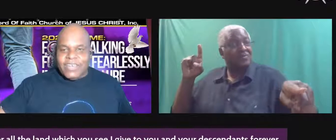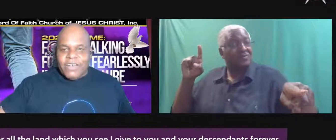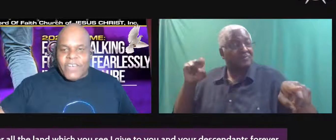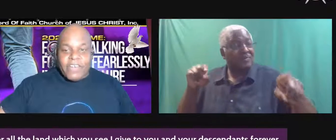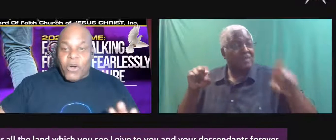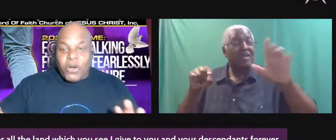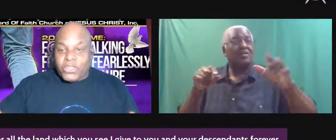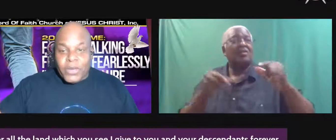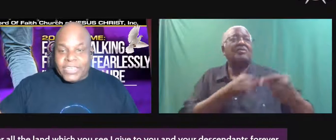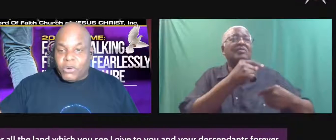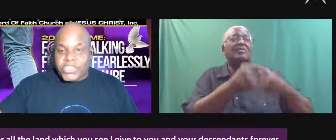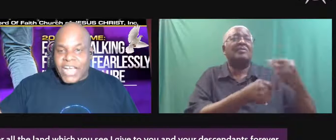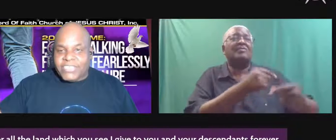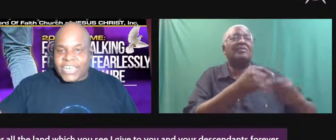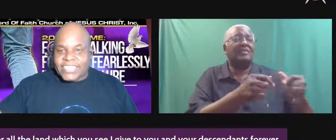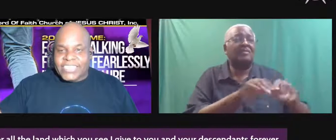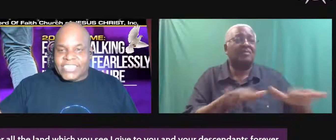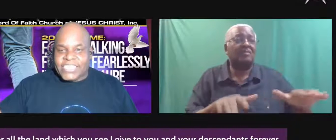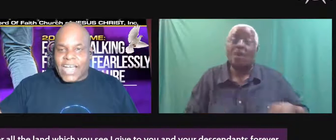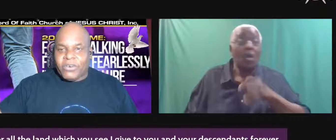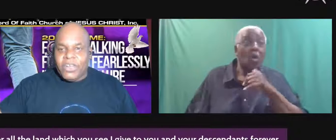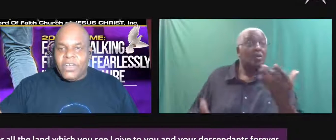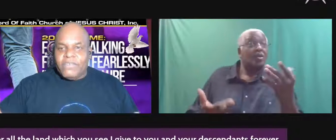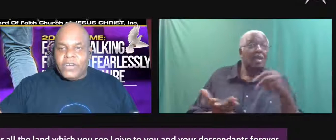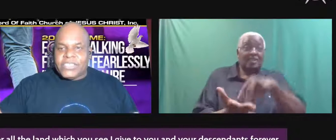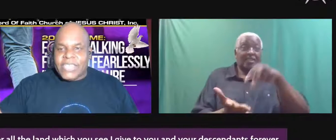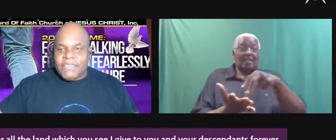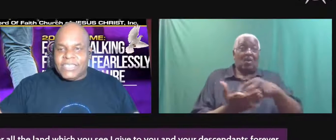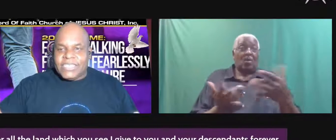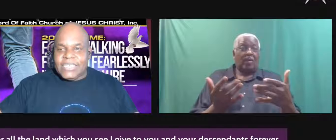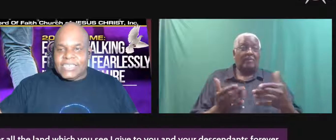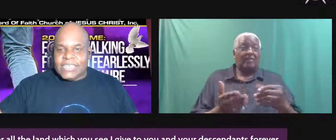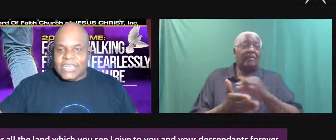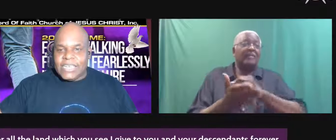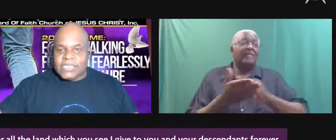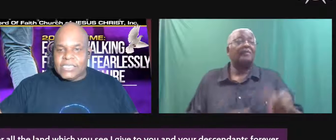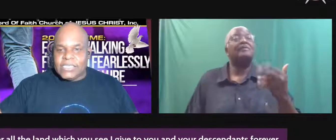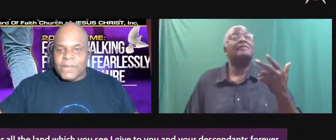descendants forever. Hold on, don't shout yet, because here's the shout. Verse 17 says,